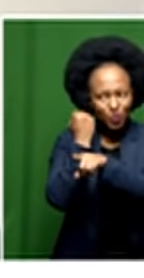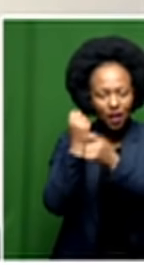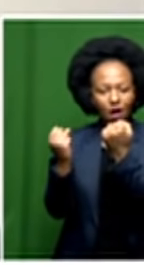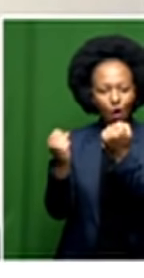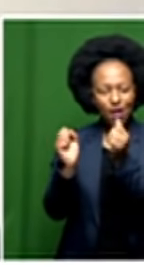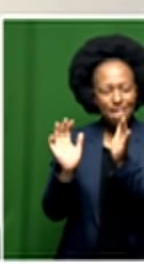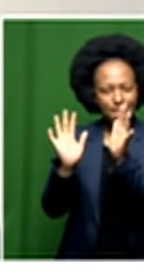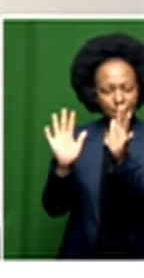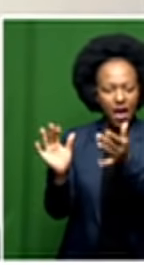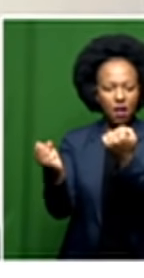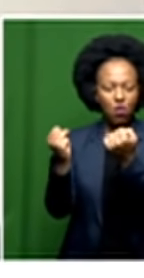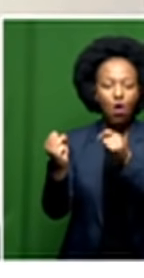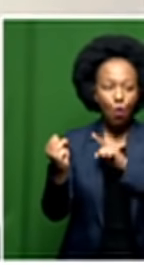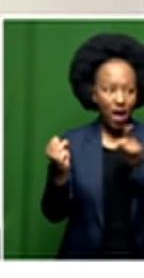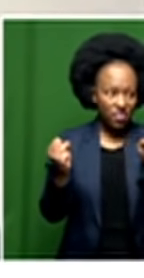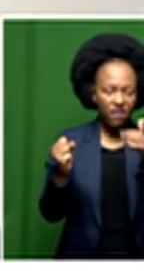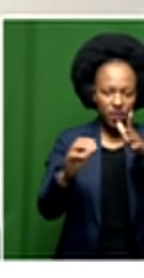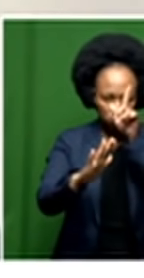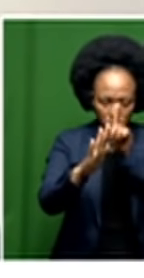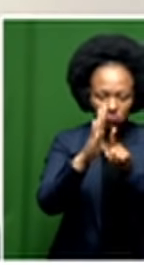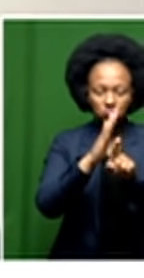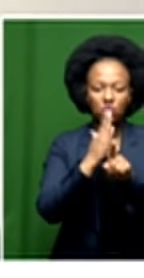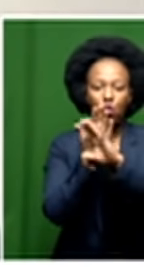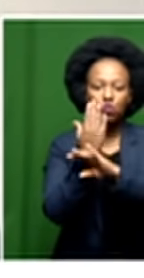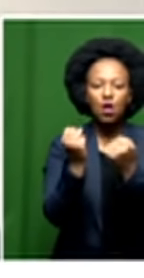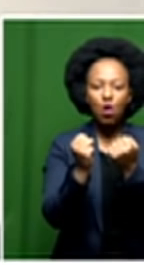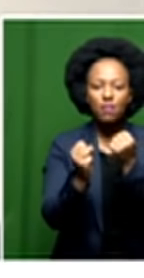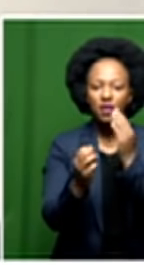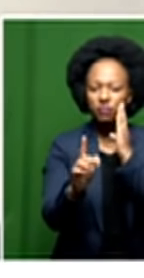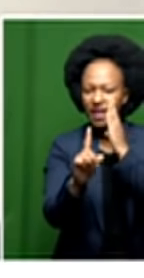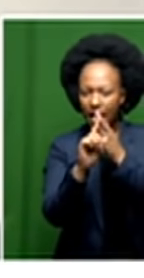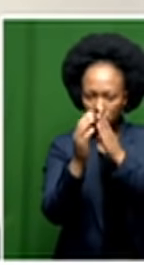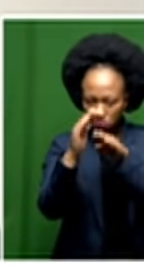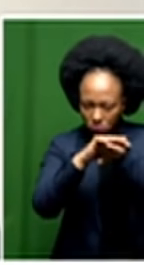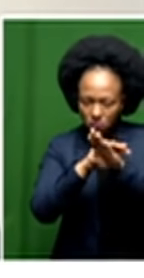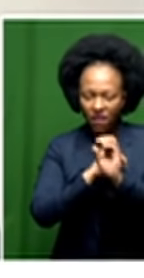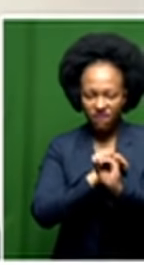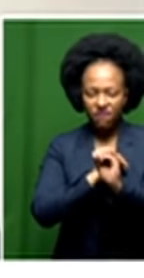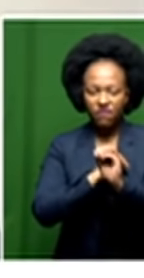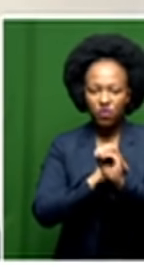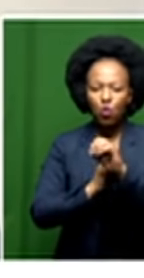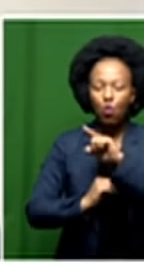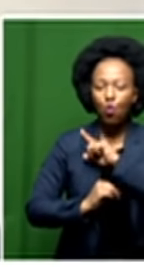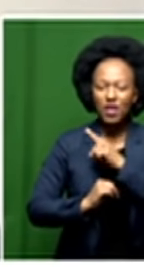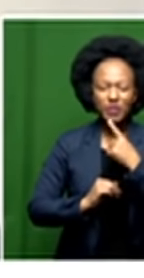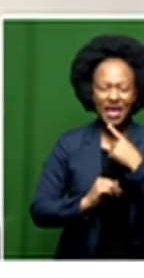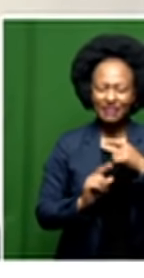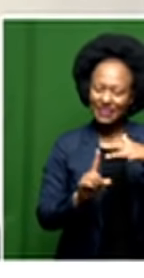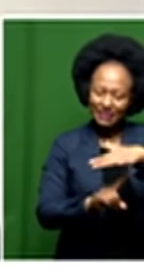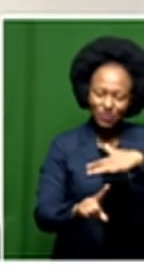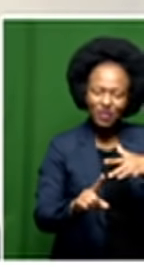court, because they have approached the Constitutional Court by way of direct access. They will say, where there is a supervening